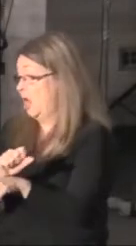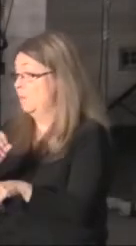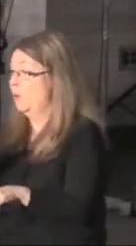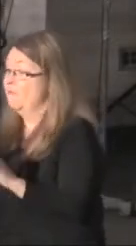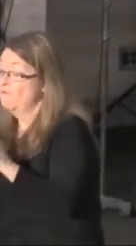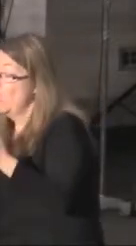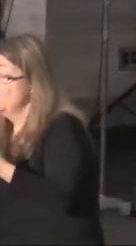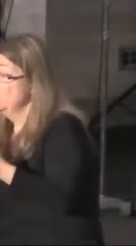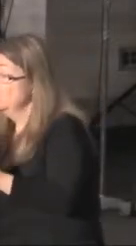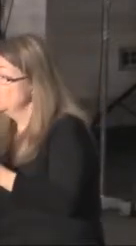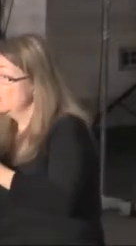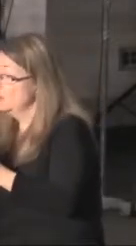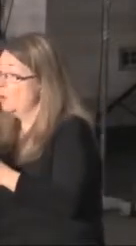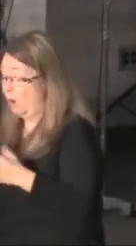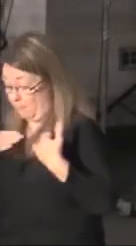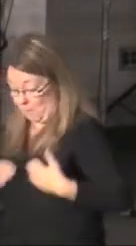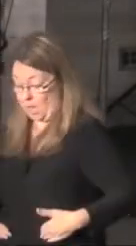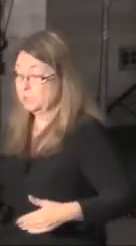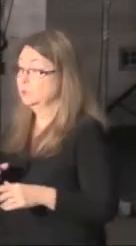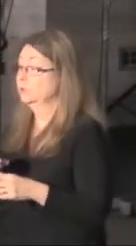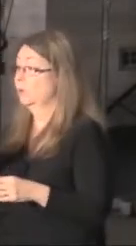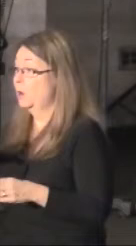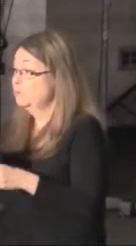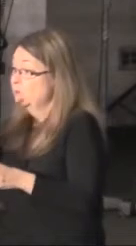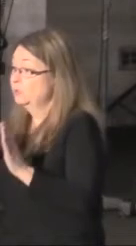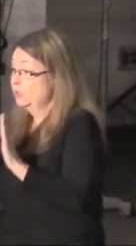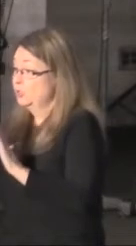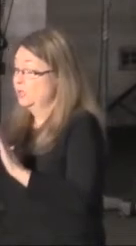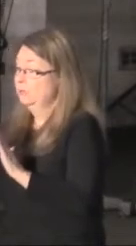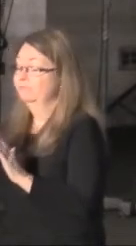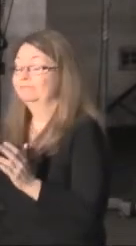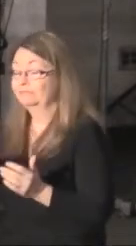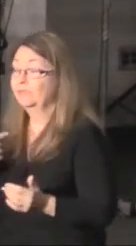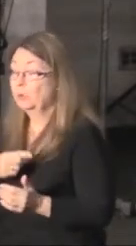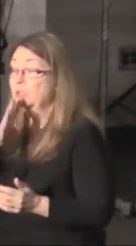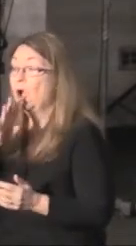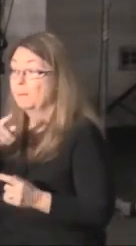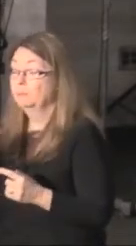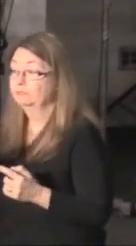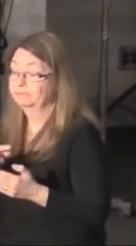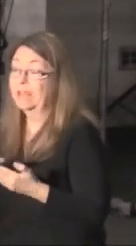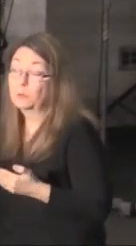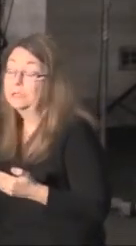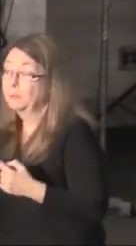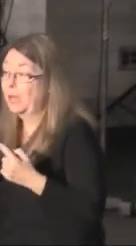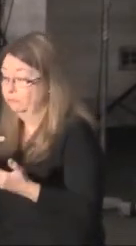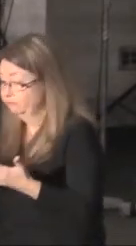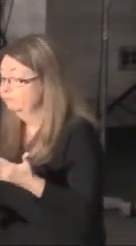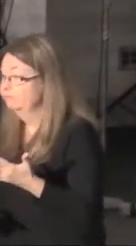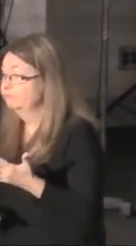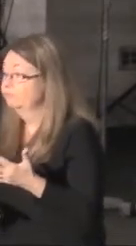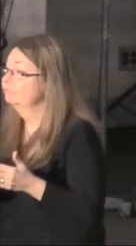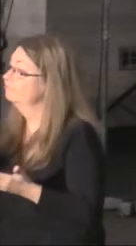in our families or with our own body or our own spiritual maturity. Those are some of the things we talked about last week. Yet we need to pause and ask